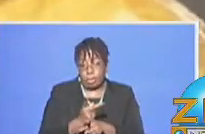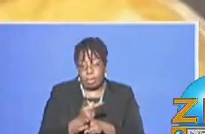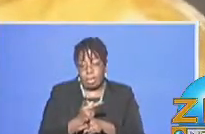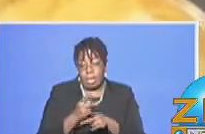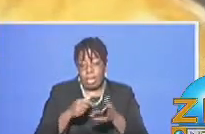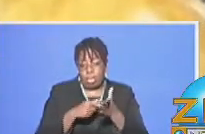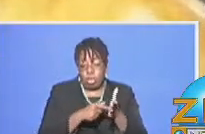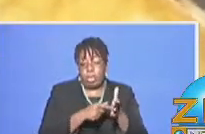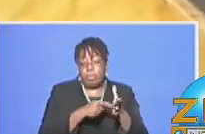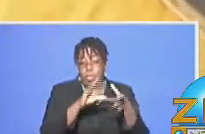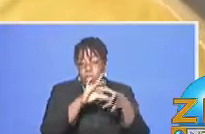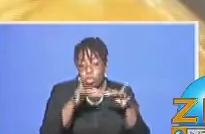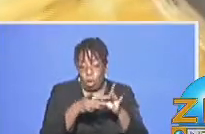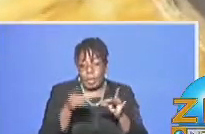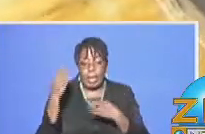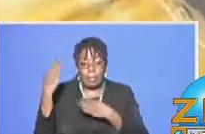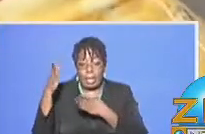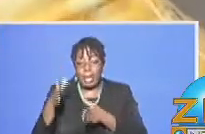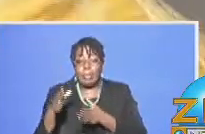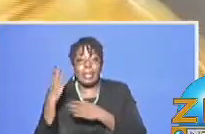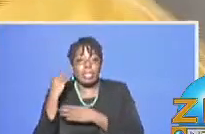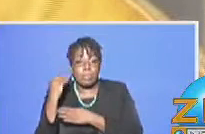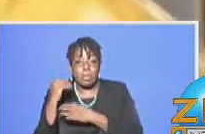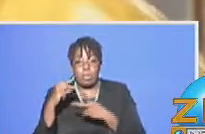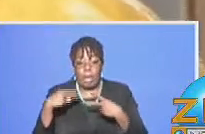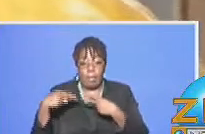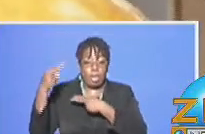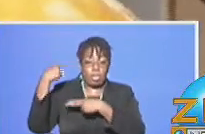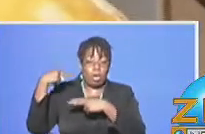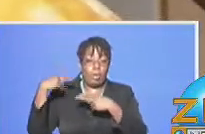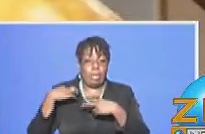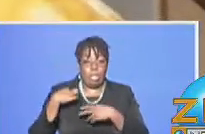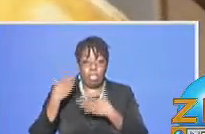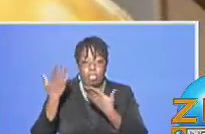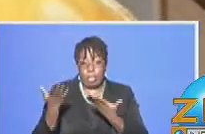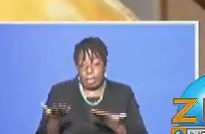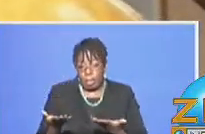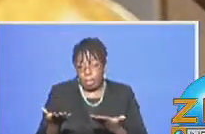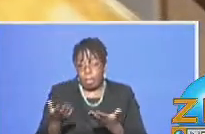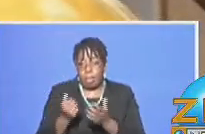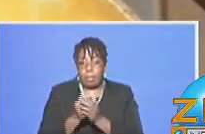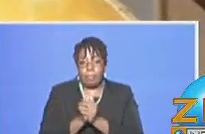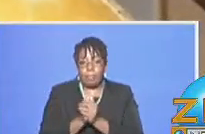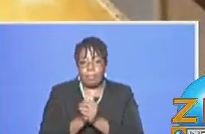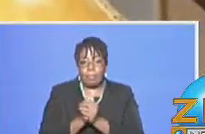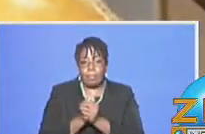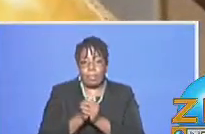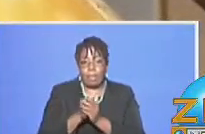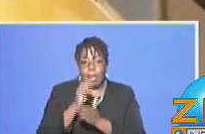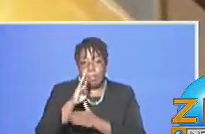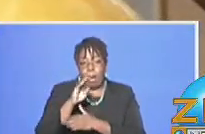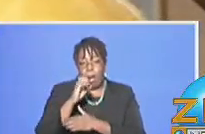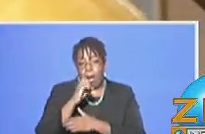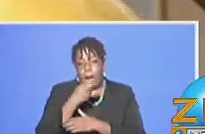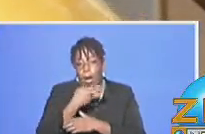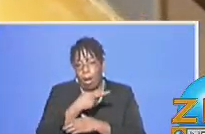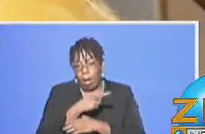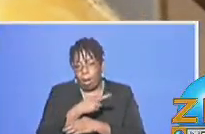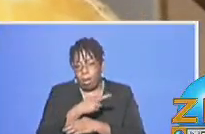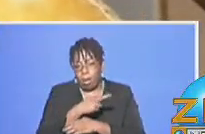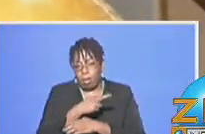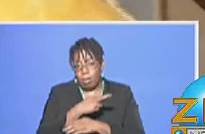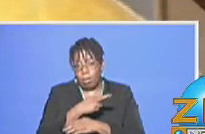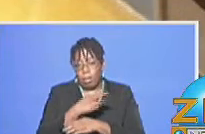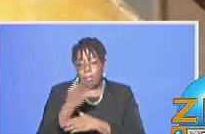Bahamian experience. We have historical t-shirts here by Baha Archives, which are in the doodle